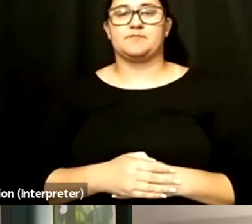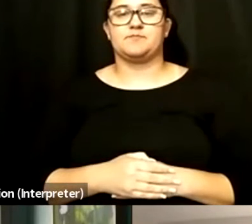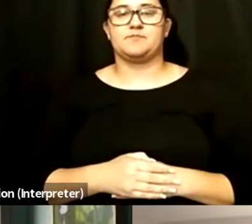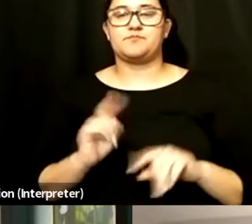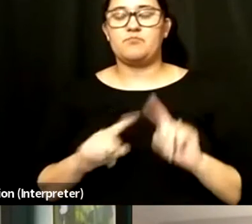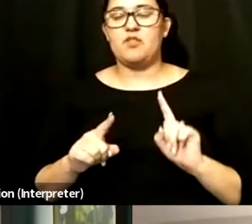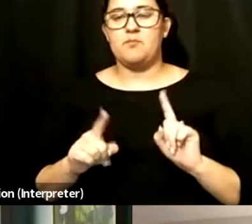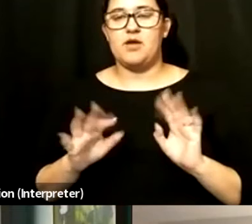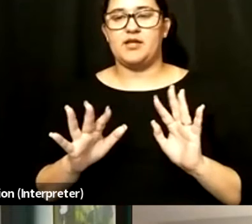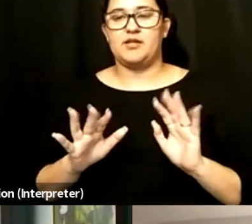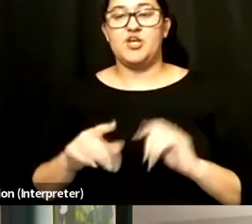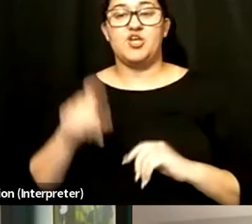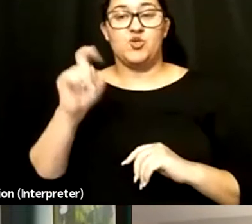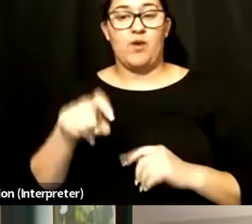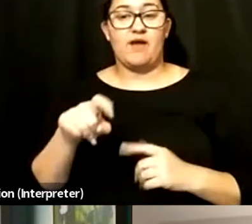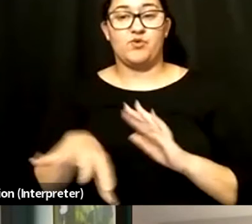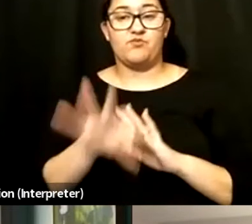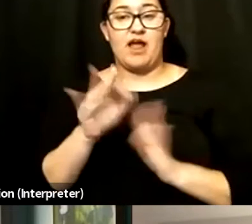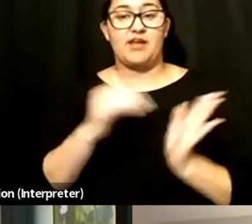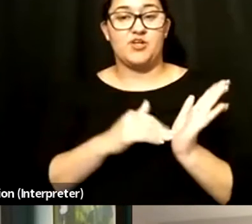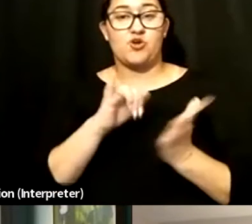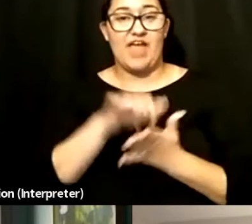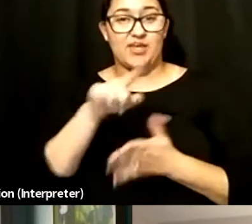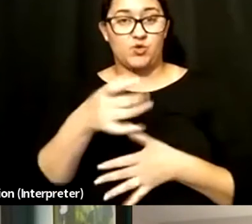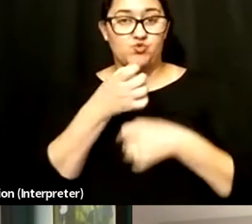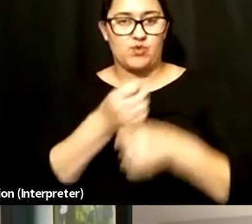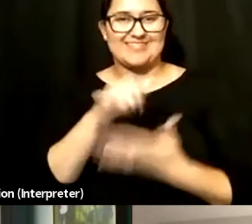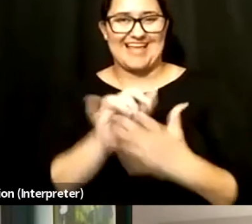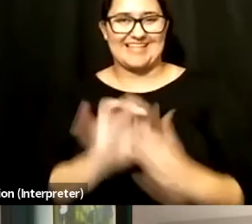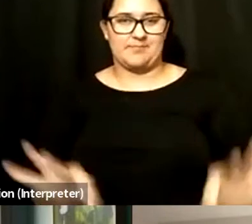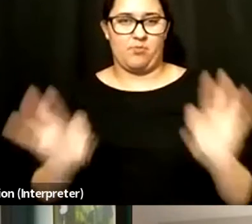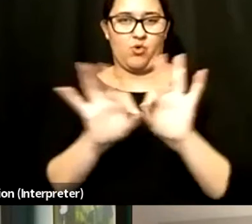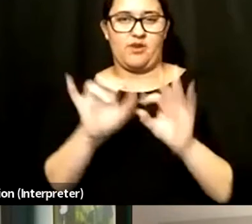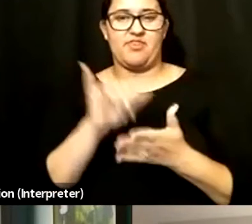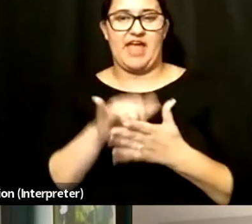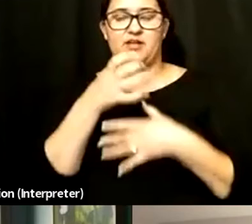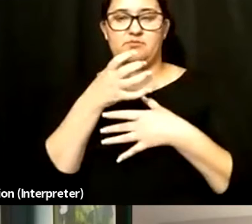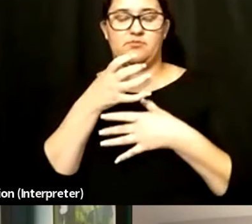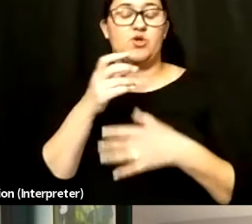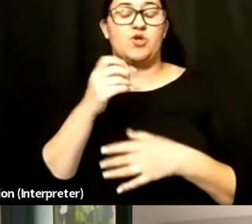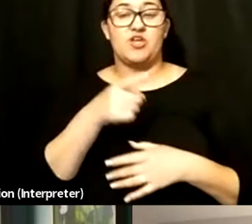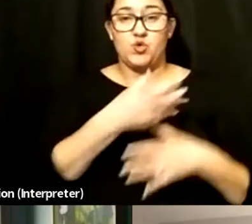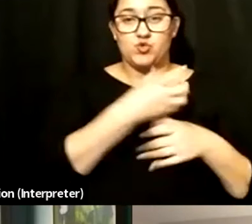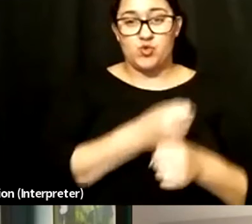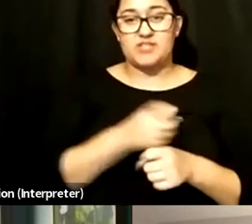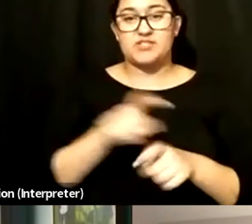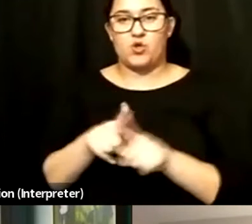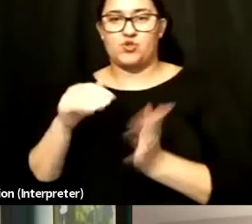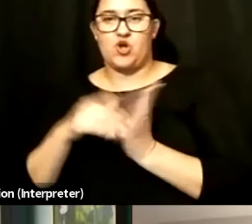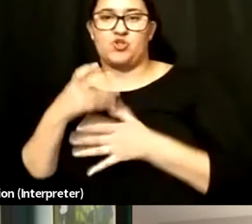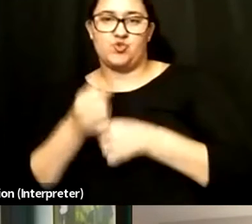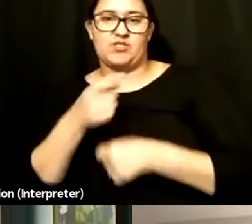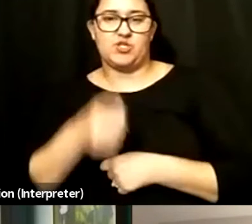is that you have to find a doctor that you trust, that trusts you. Uh, and I